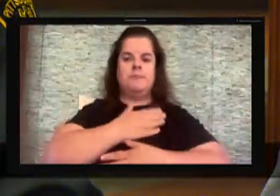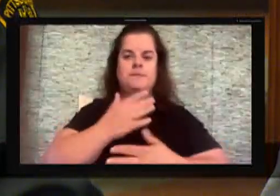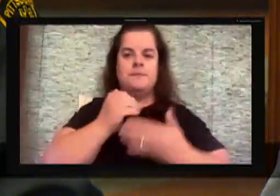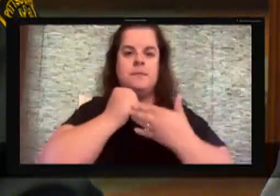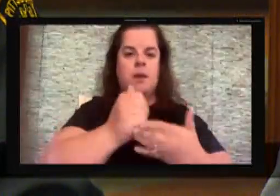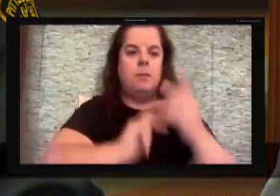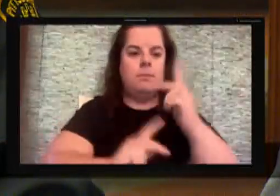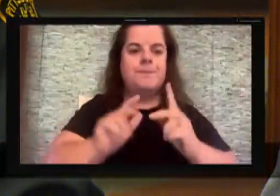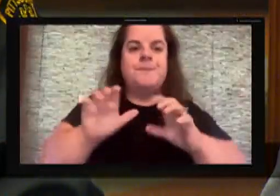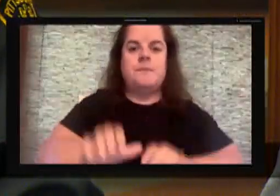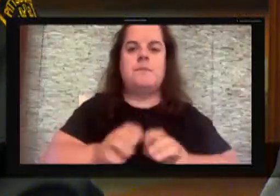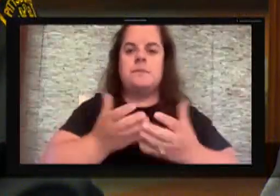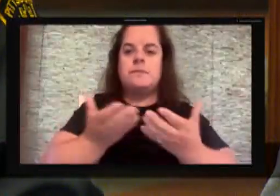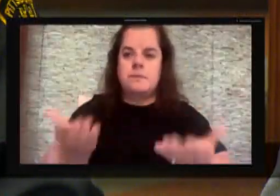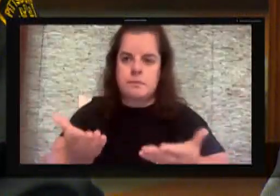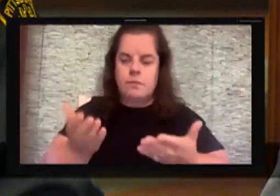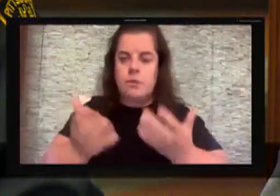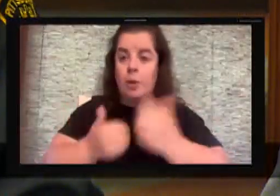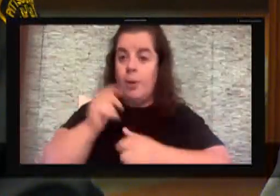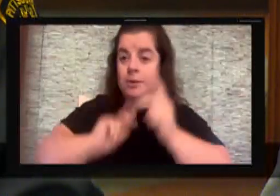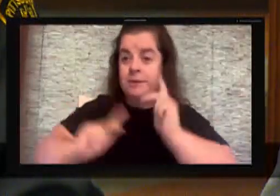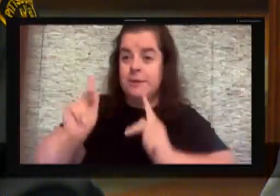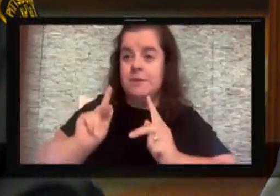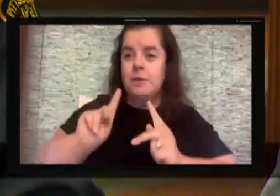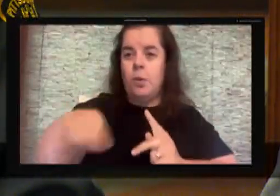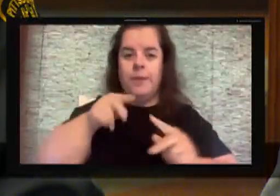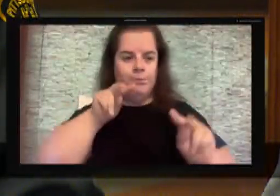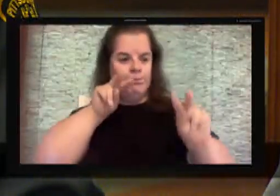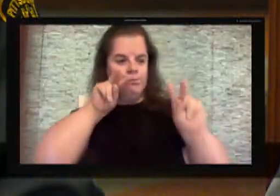to do things that most people only watch on TV.